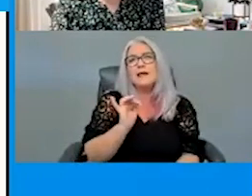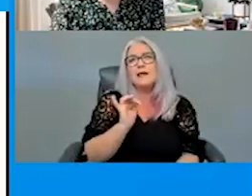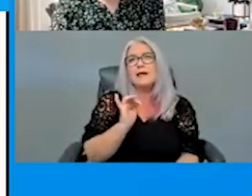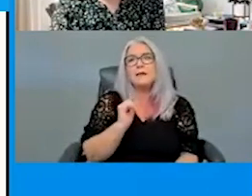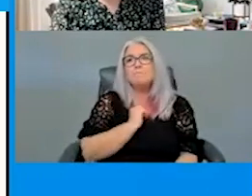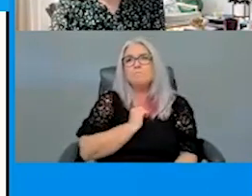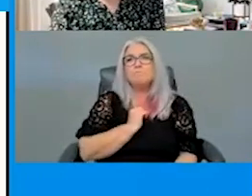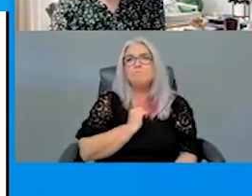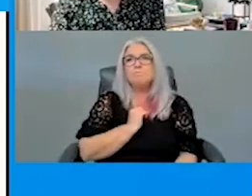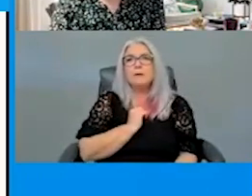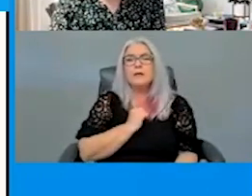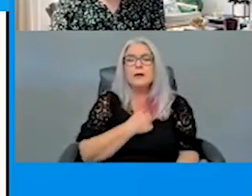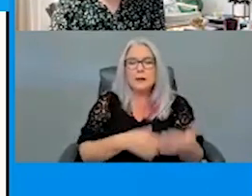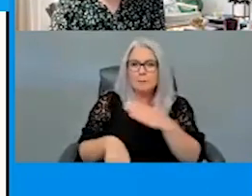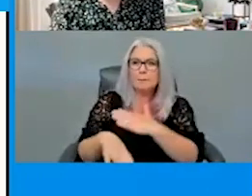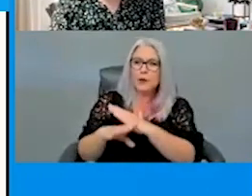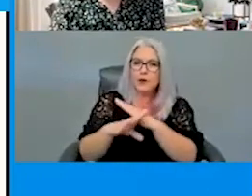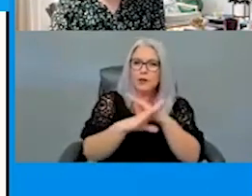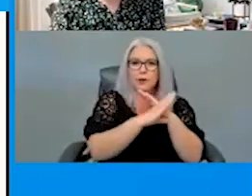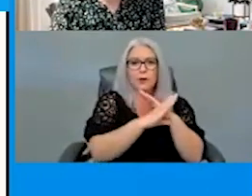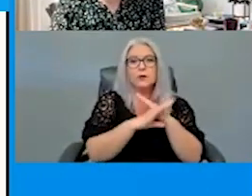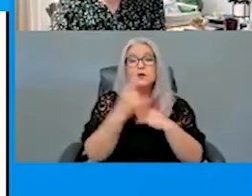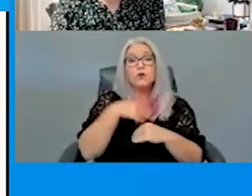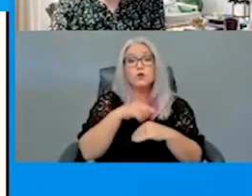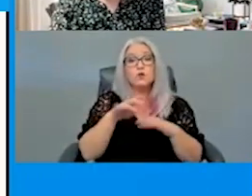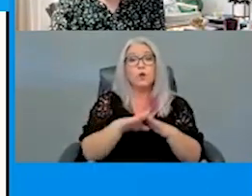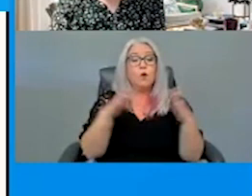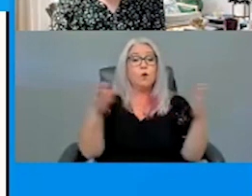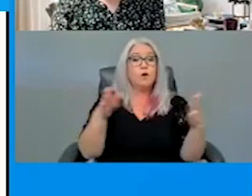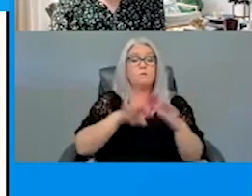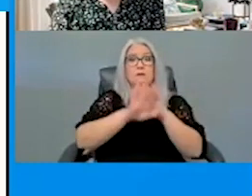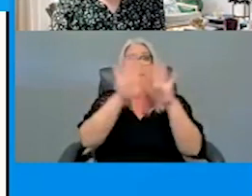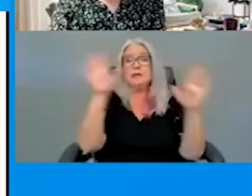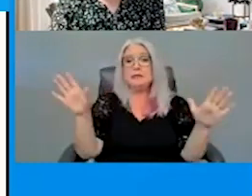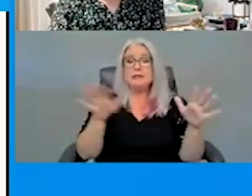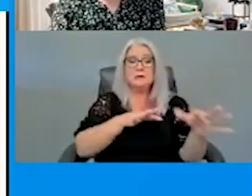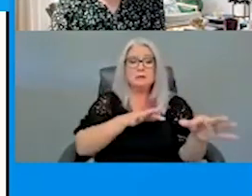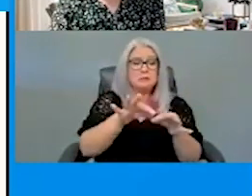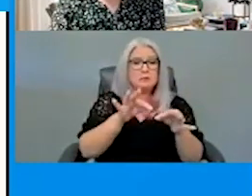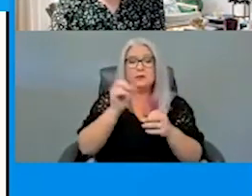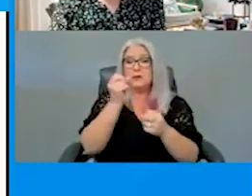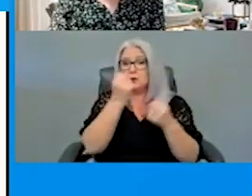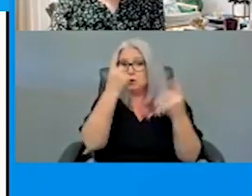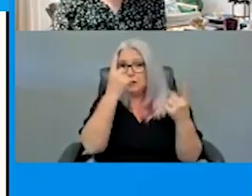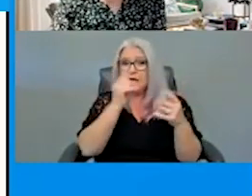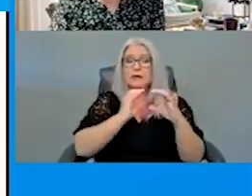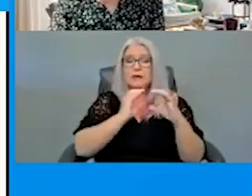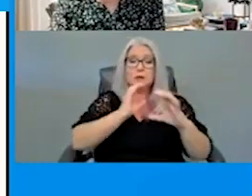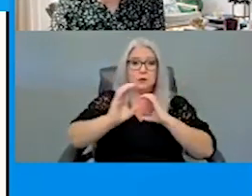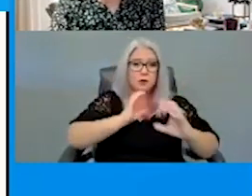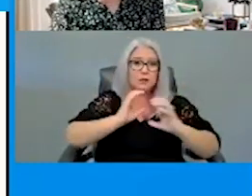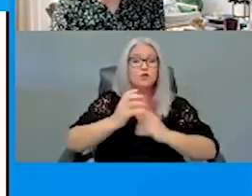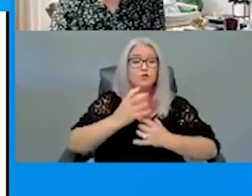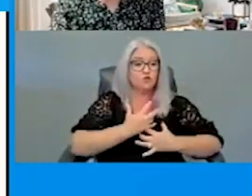if not a barrier, to opening those lines of communication, that we need to be open and we need to have trust on